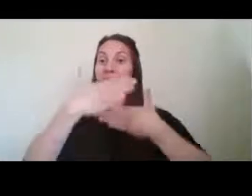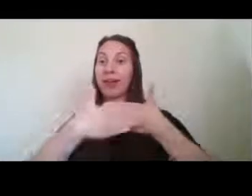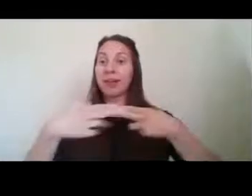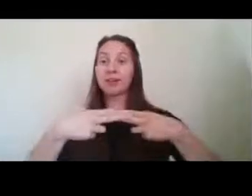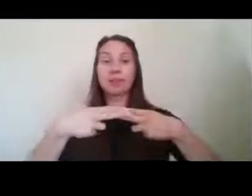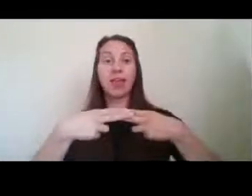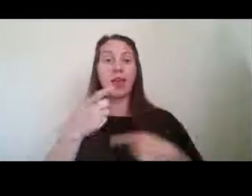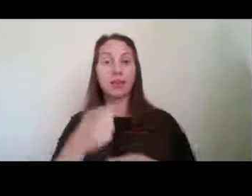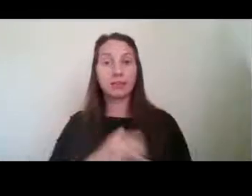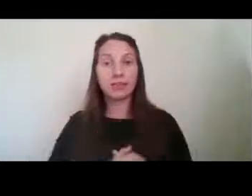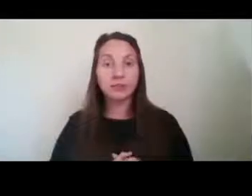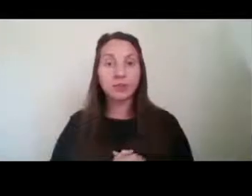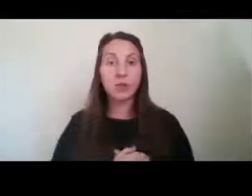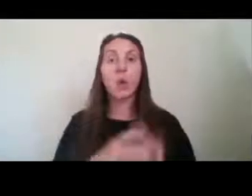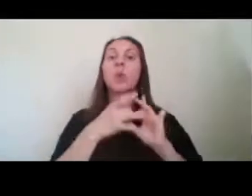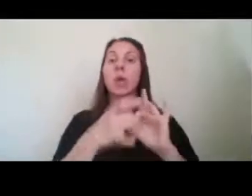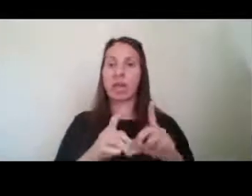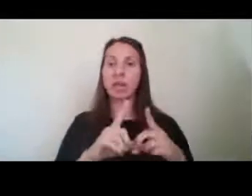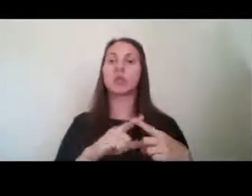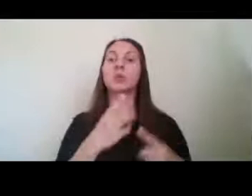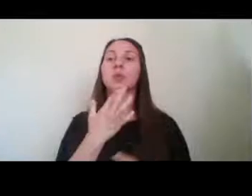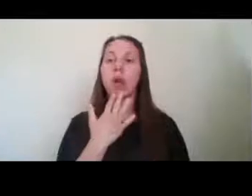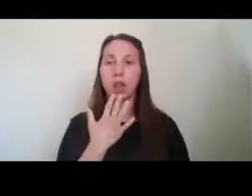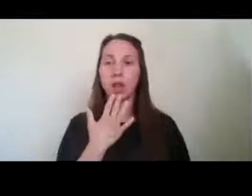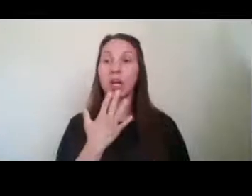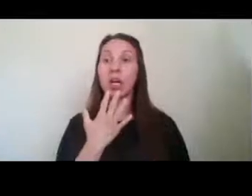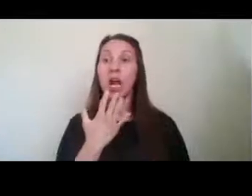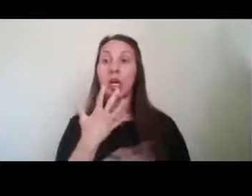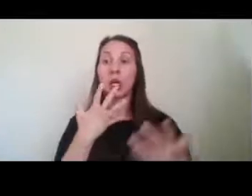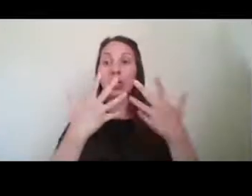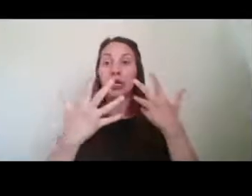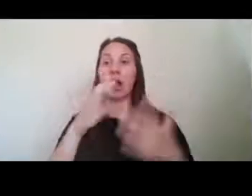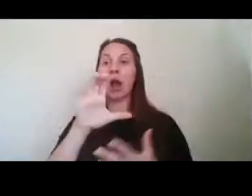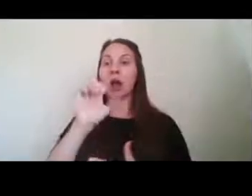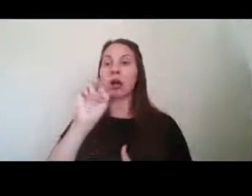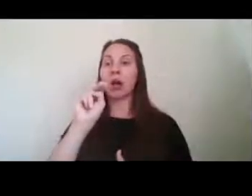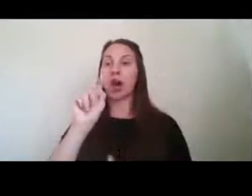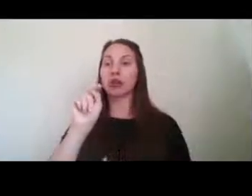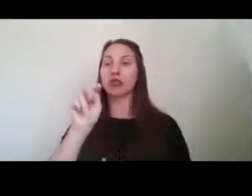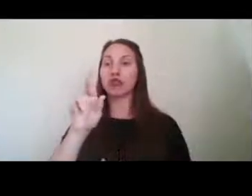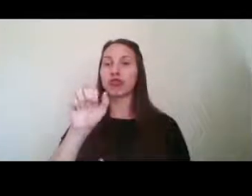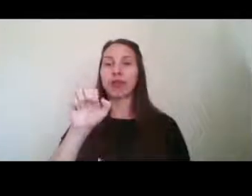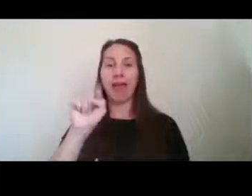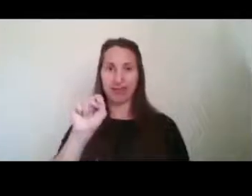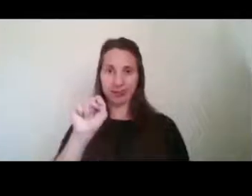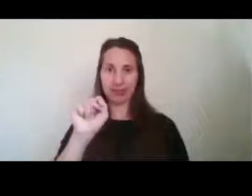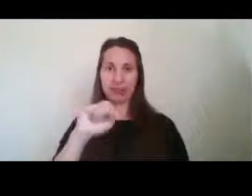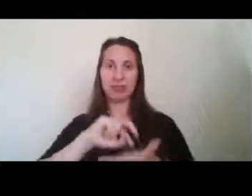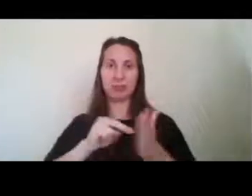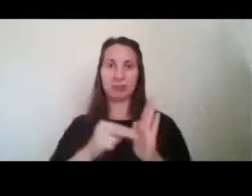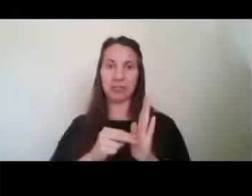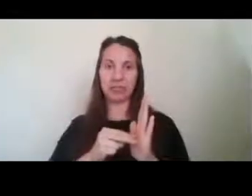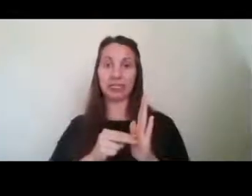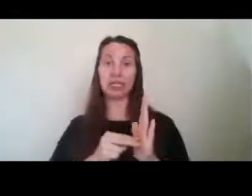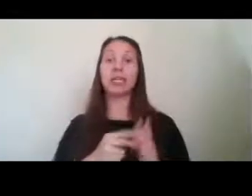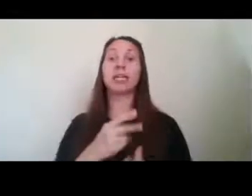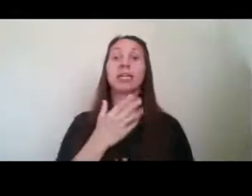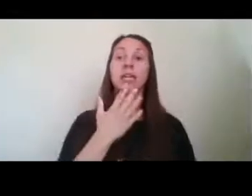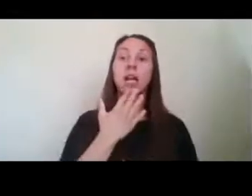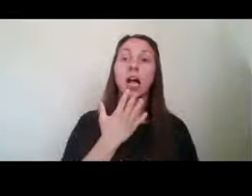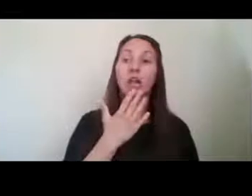So related to color is color contrast, and this is looking at your font on your foreground and the color of your